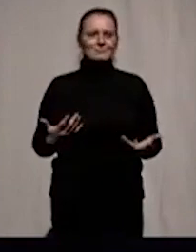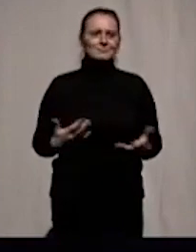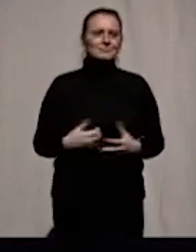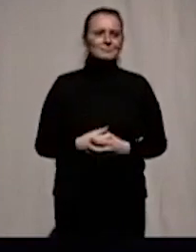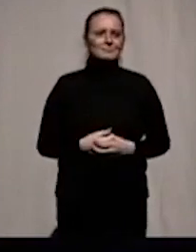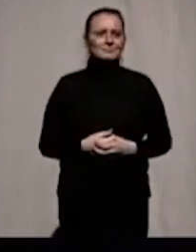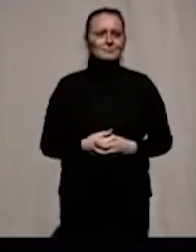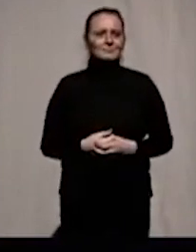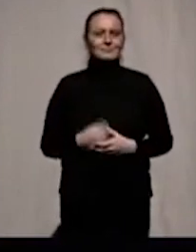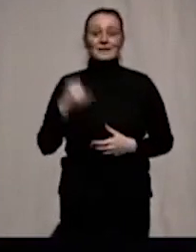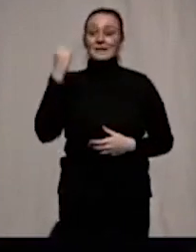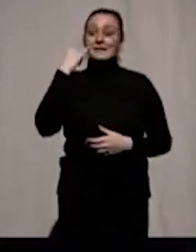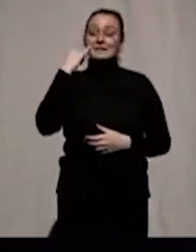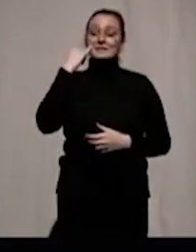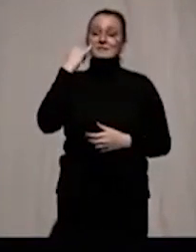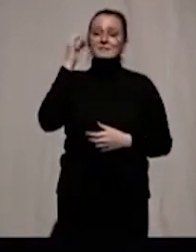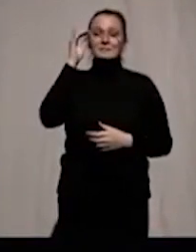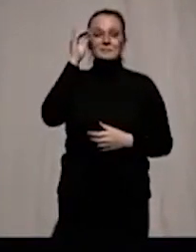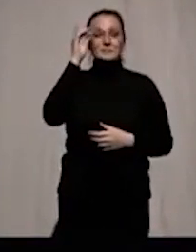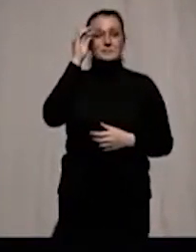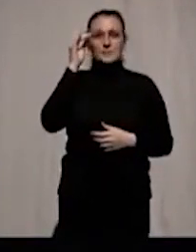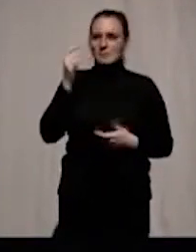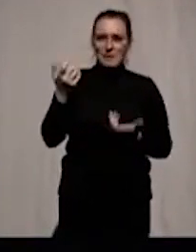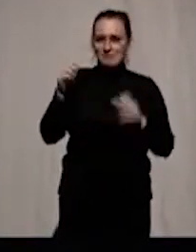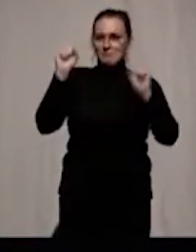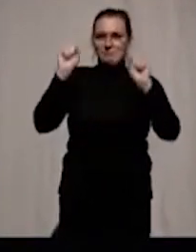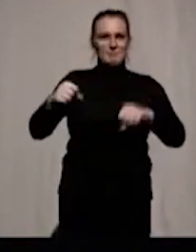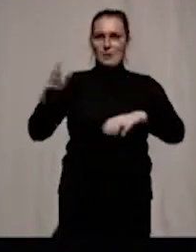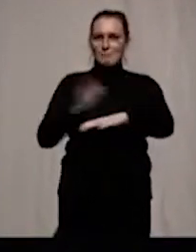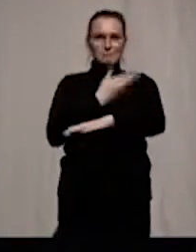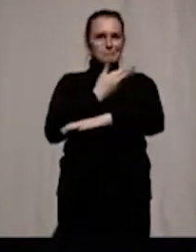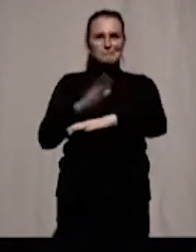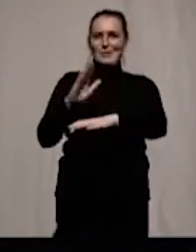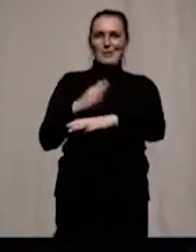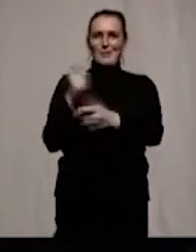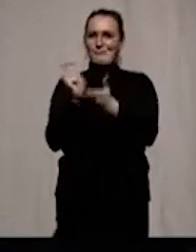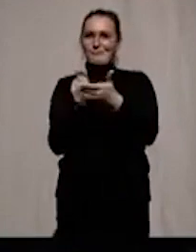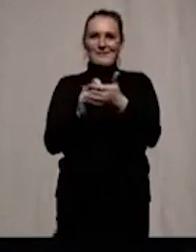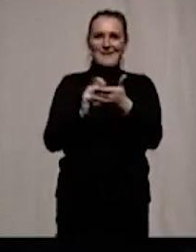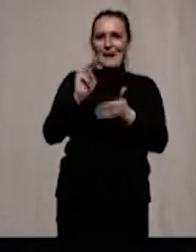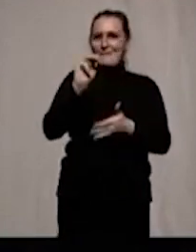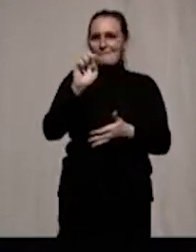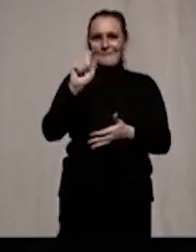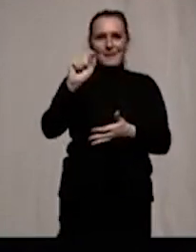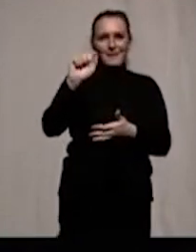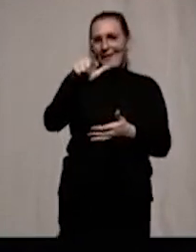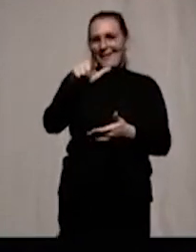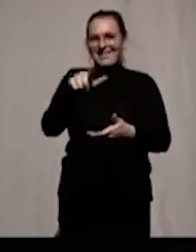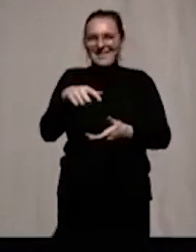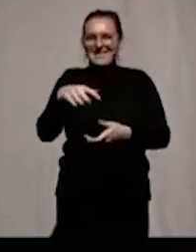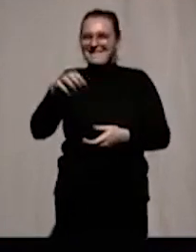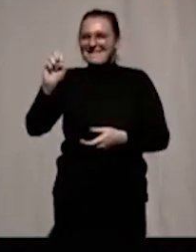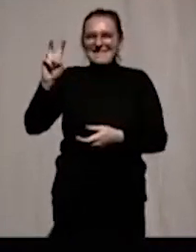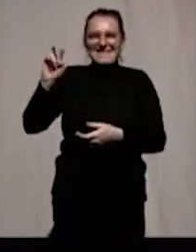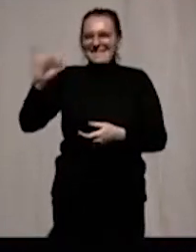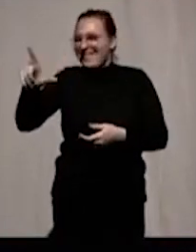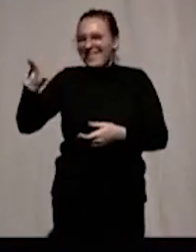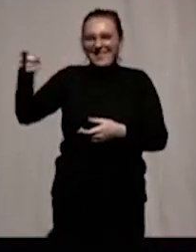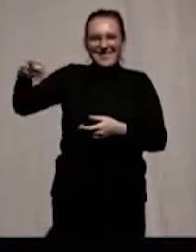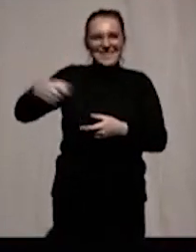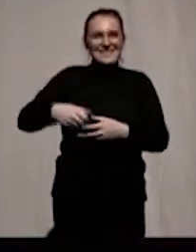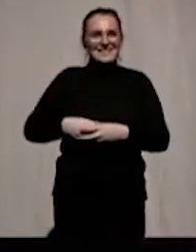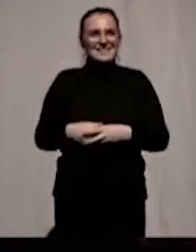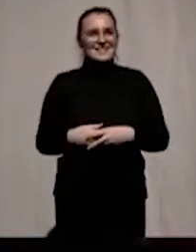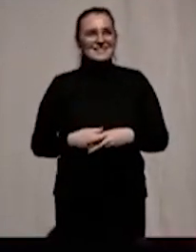You can write a song. You can write a metal song or an angry song. I'm gonna write one. Evil Rankin. I'm gonna write one to the beat up